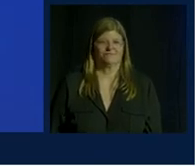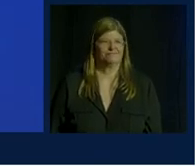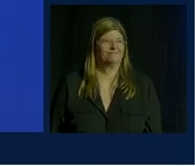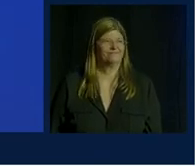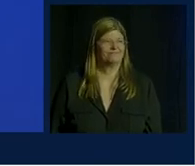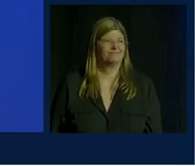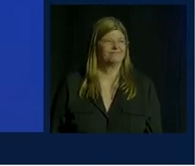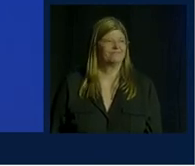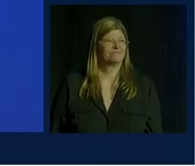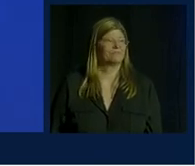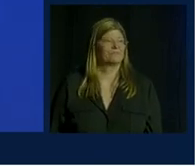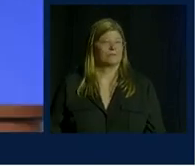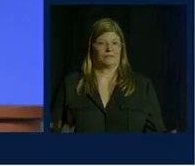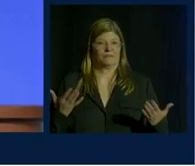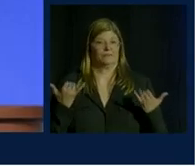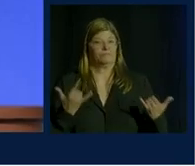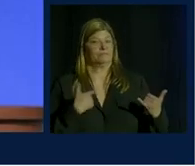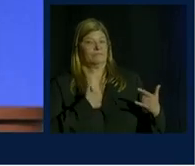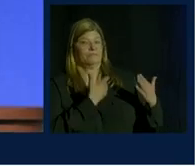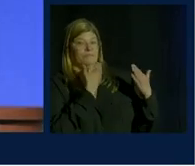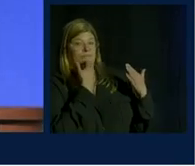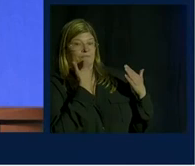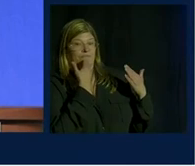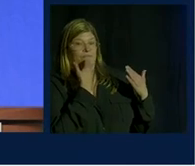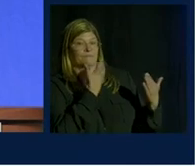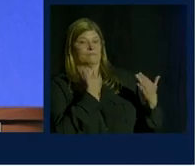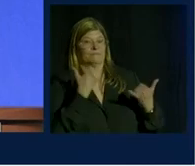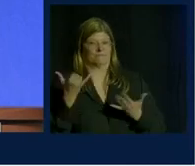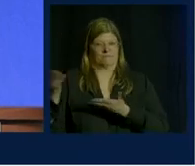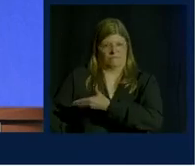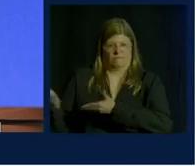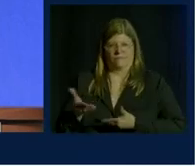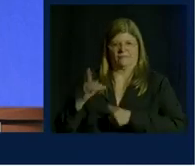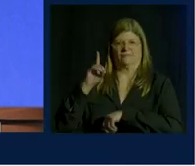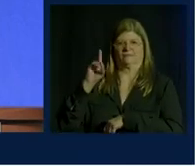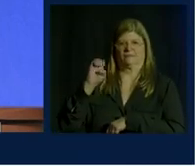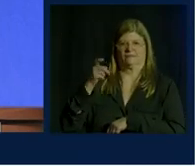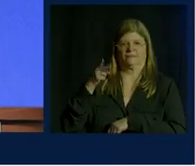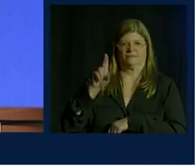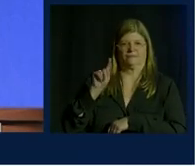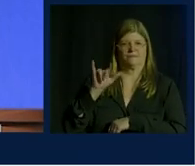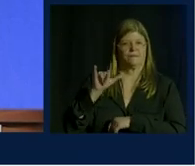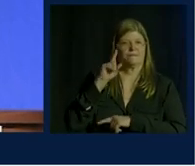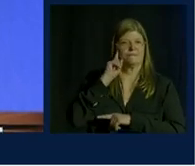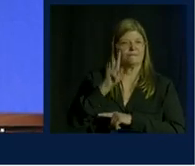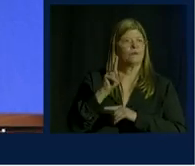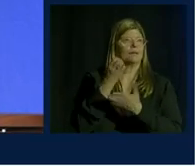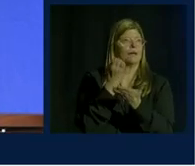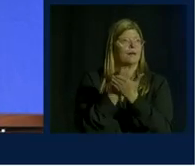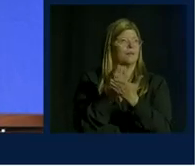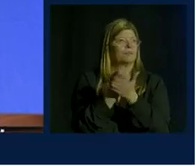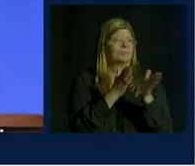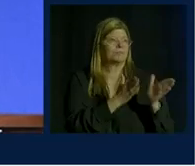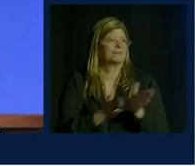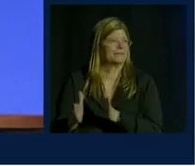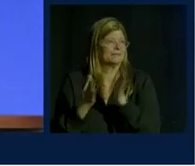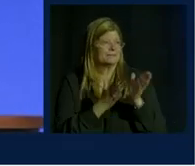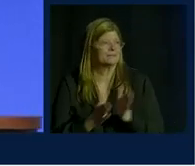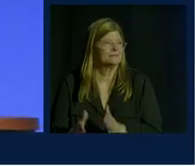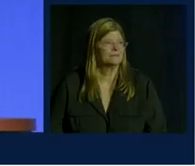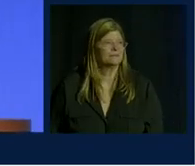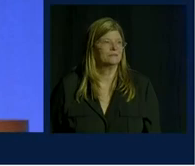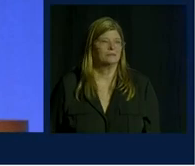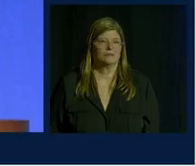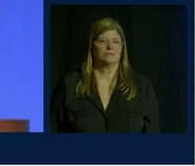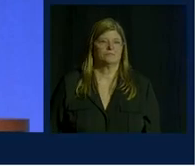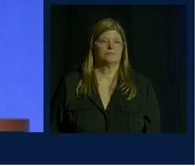Please welcome to the stage the Deputy Mayor for Planning and Economic Development, John Falchicchio. Thank you, Mayor Bowser. We're excited for